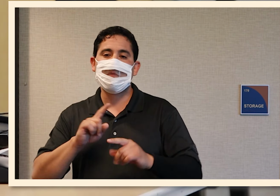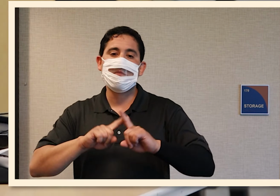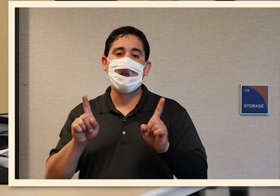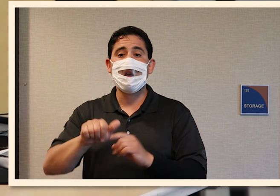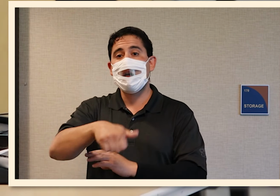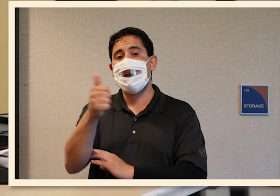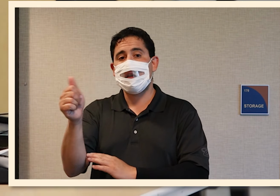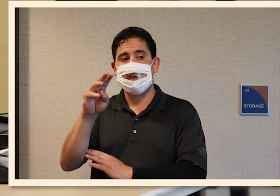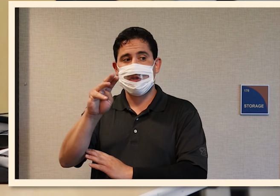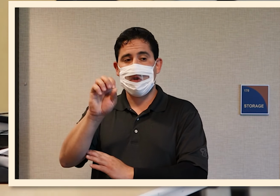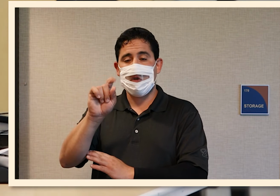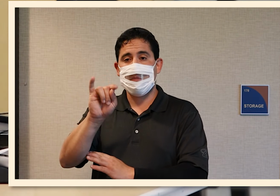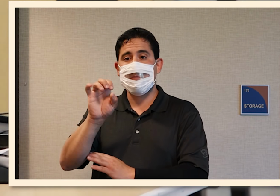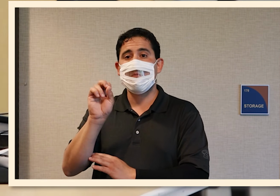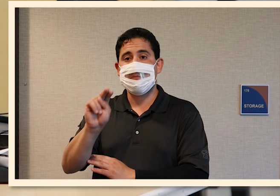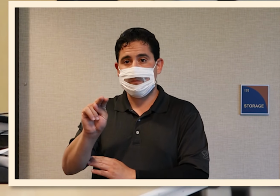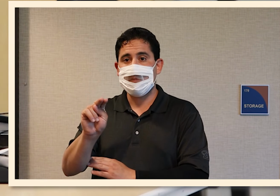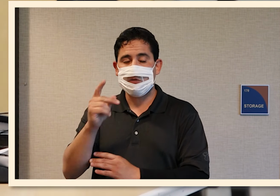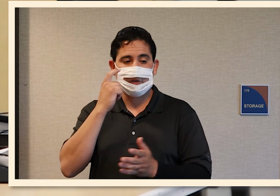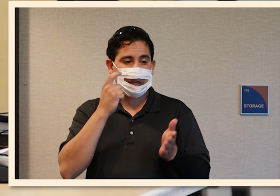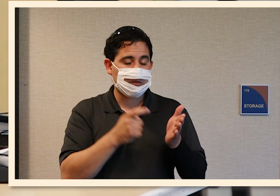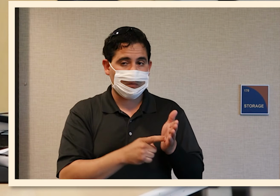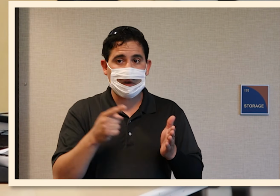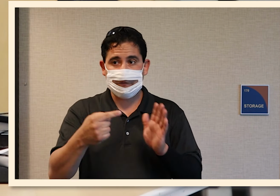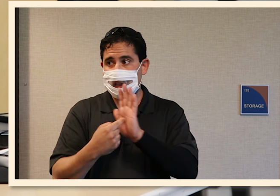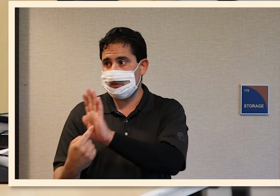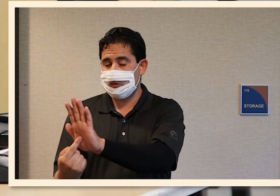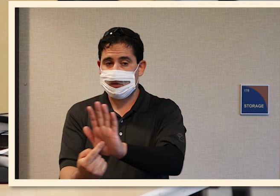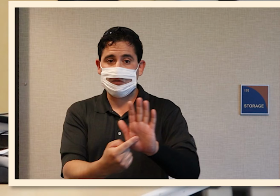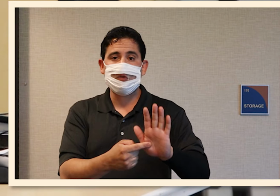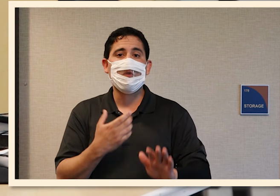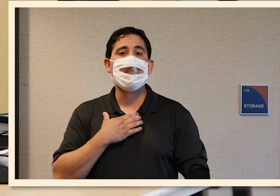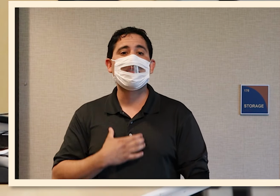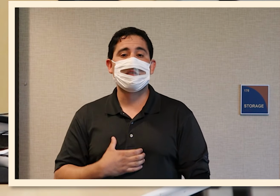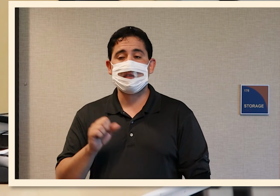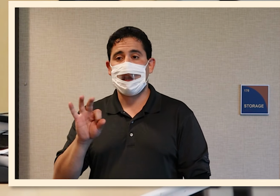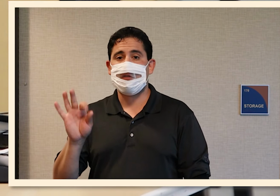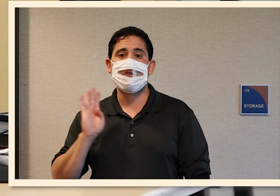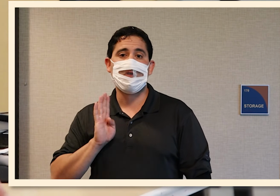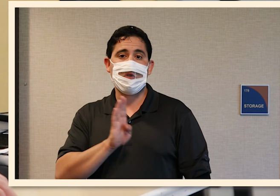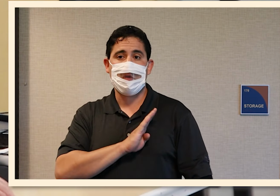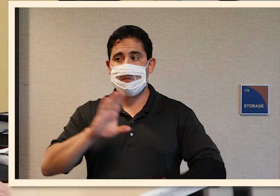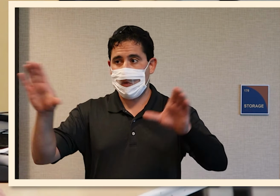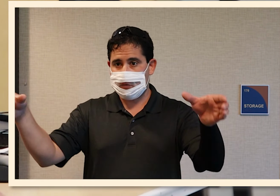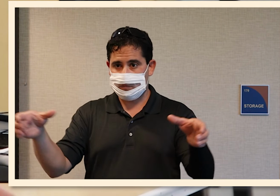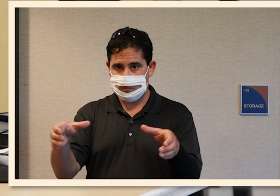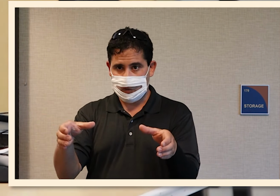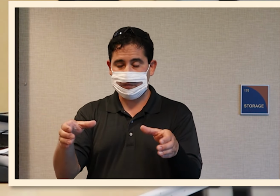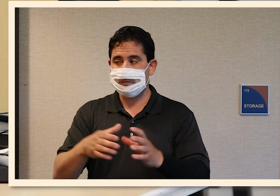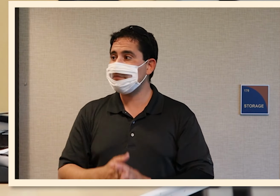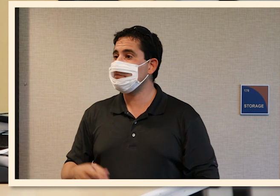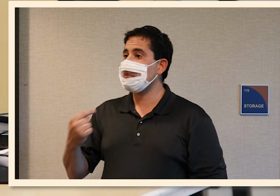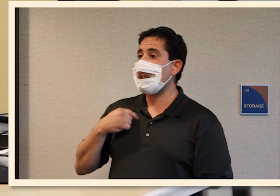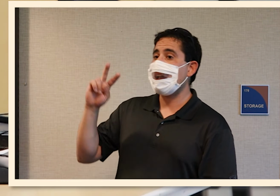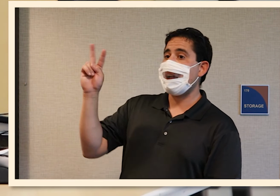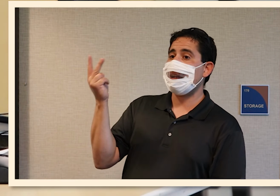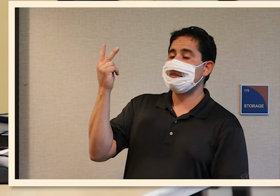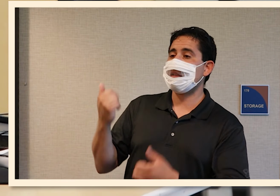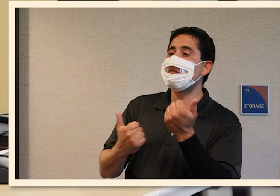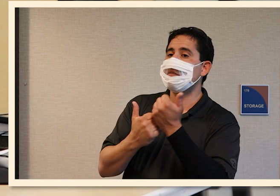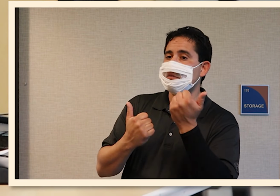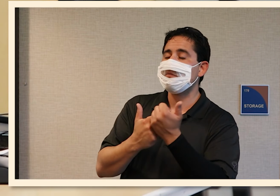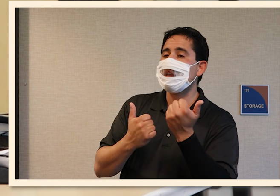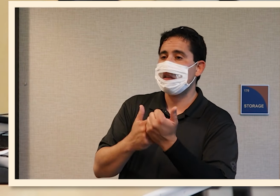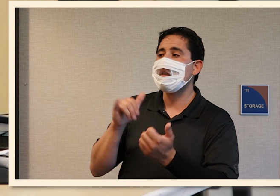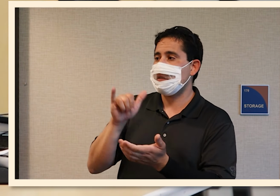that desire of the board. So moved. And I can second that.